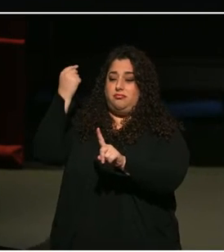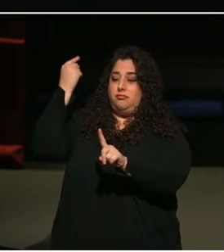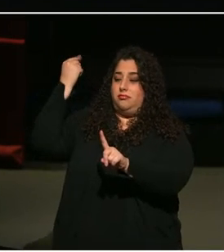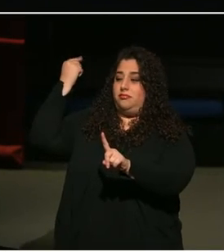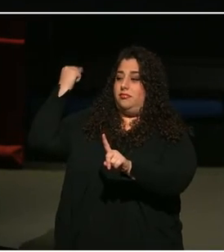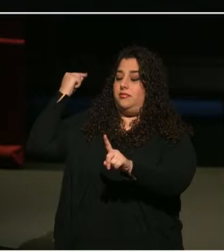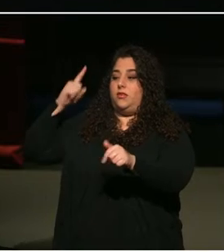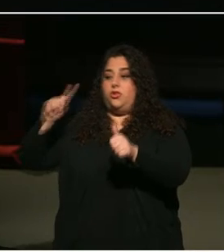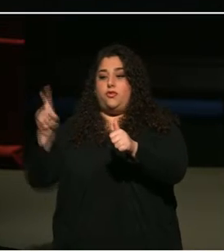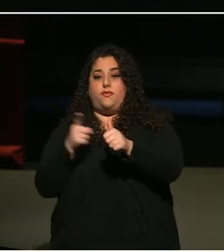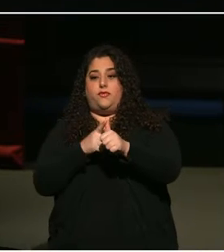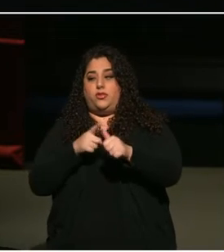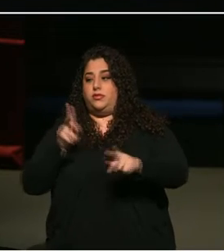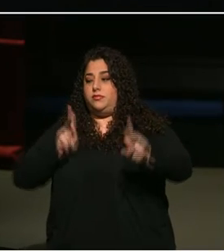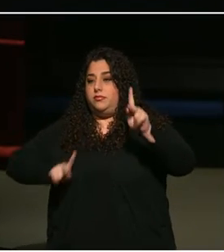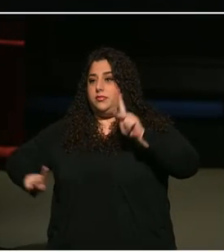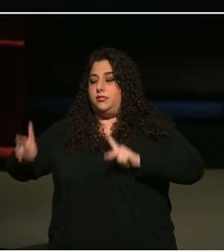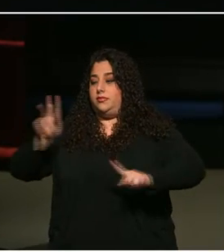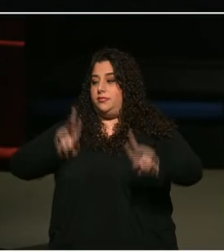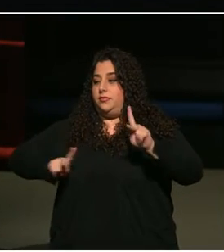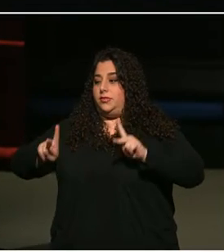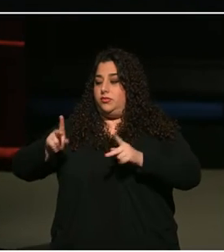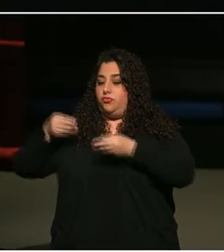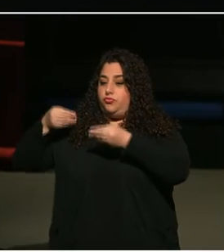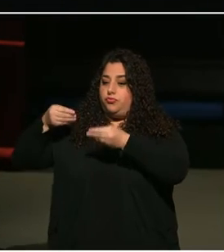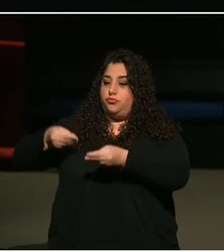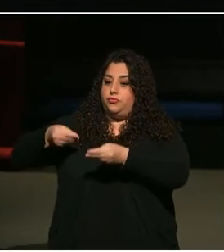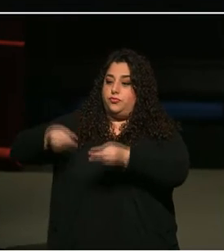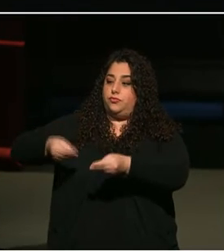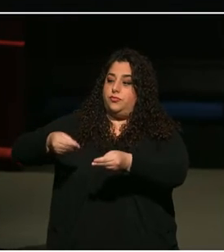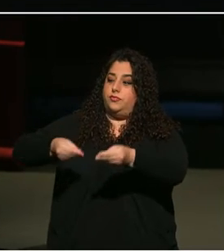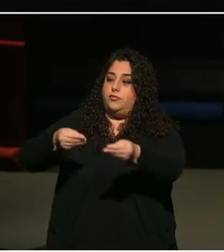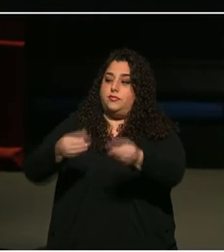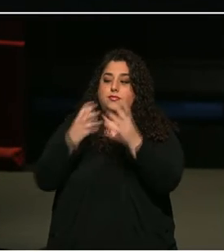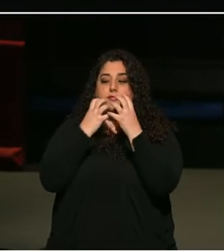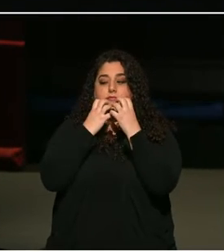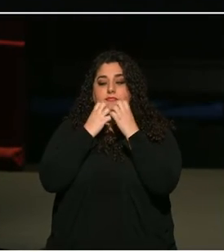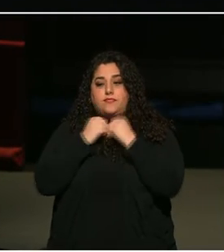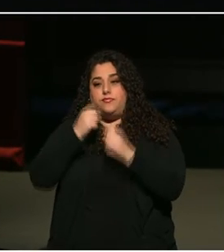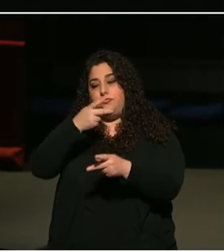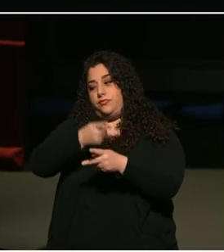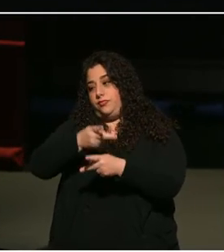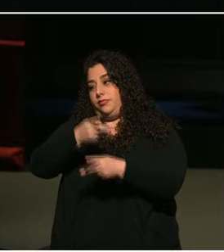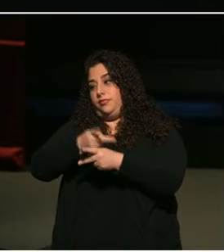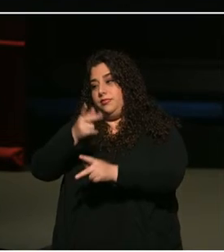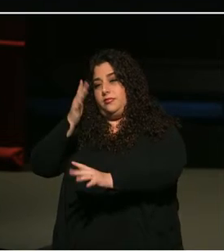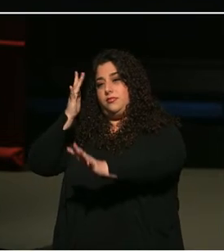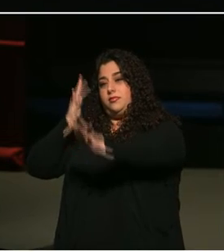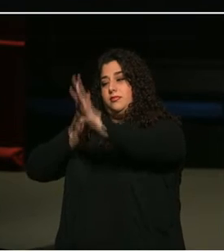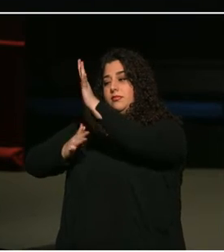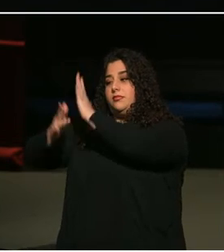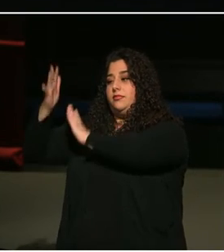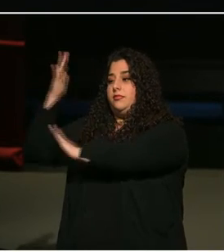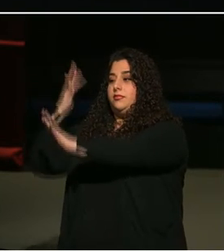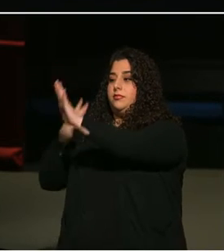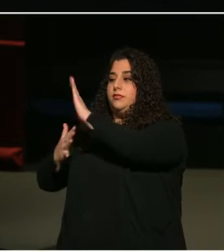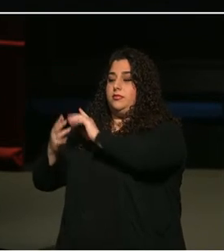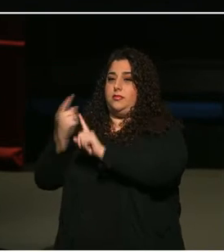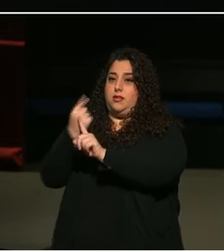and caretakers of our traditional ancestral tribal lands has been since time